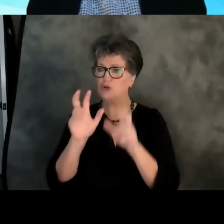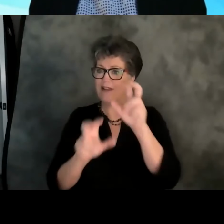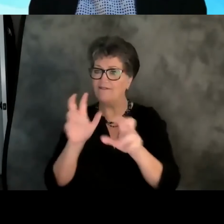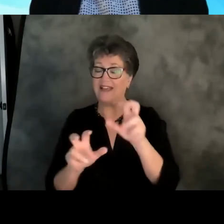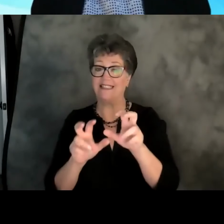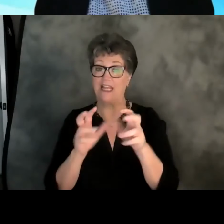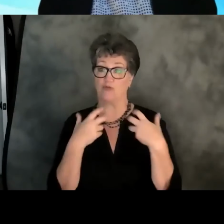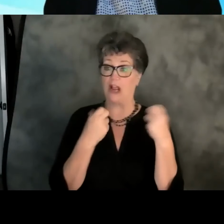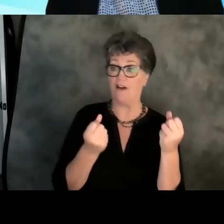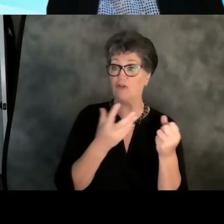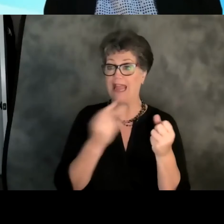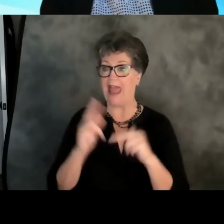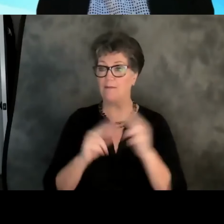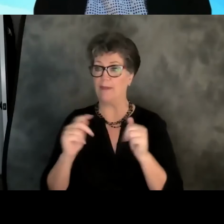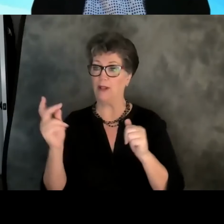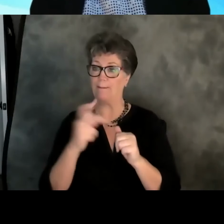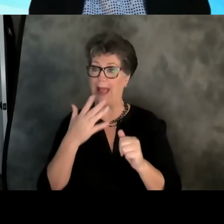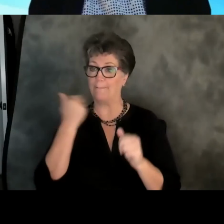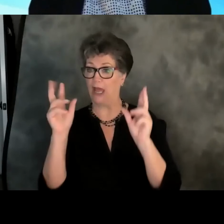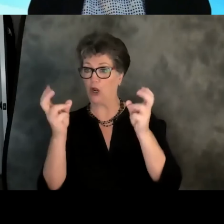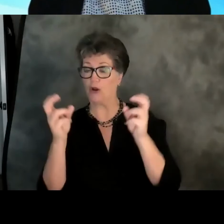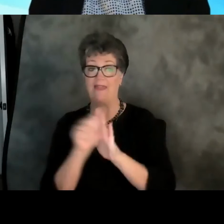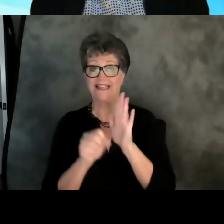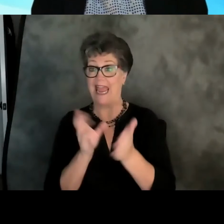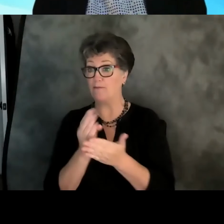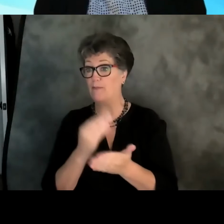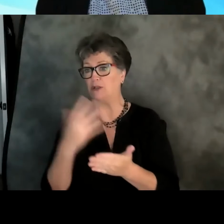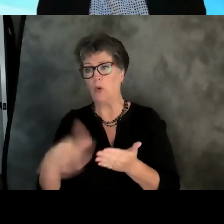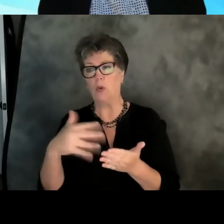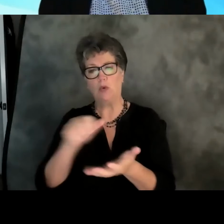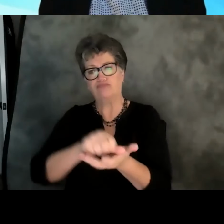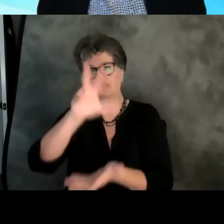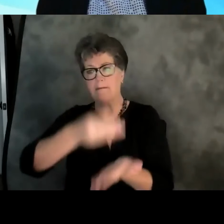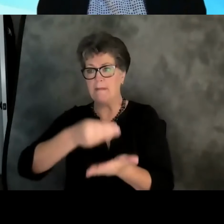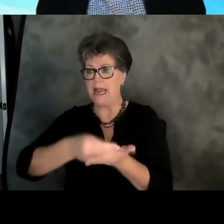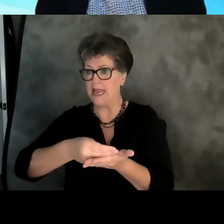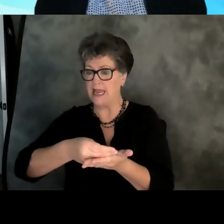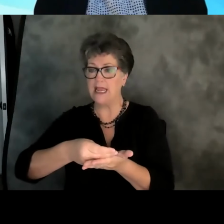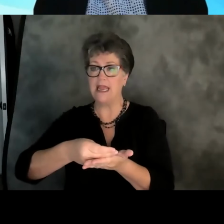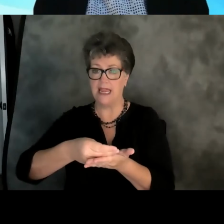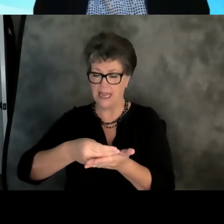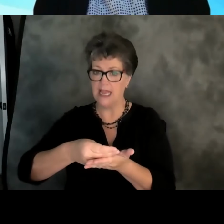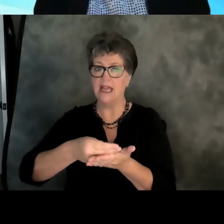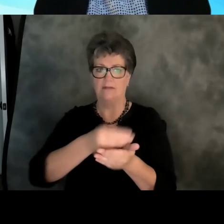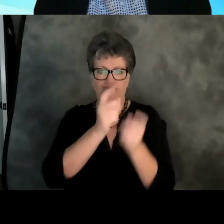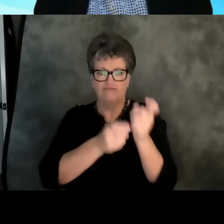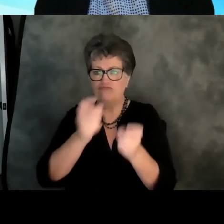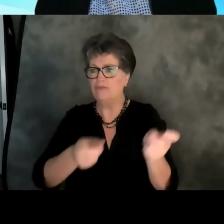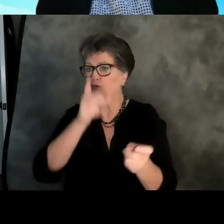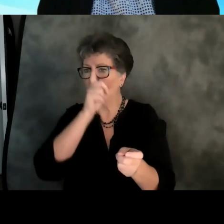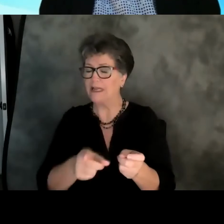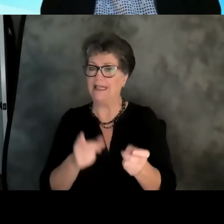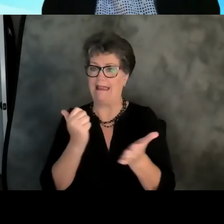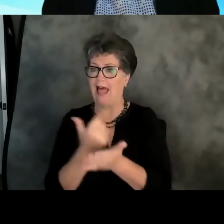recovery and that Build Back Better, and the state budget with an unprecedented surplus prudently and strategically is really pushing us